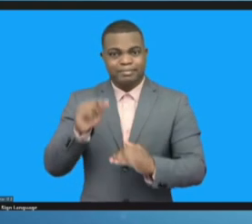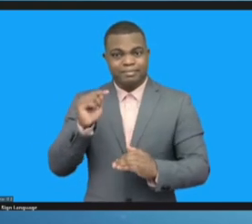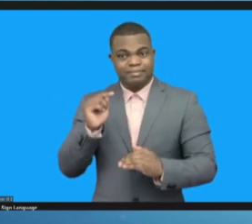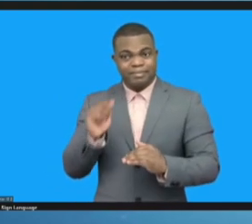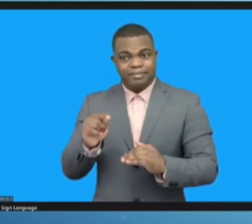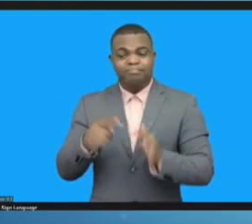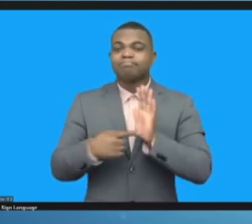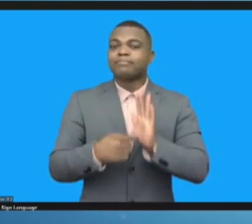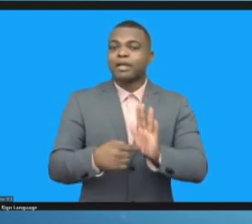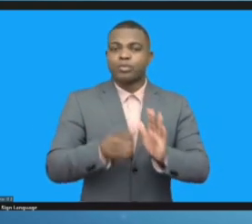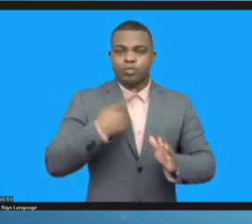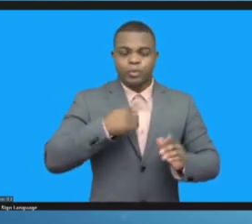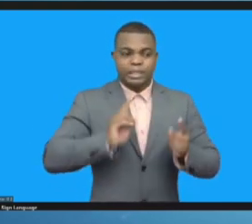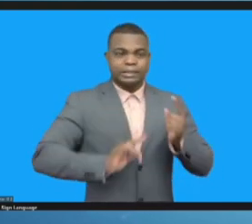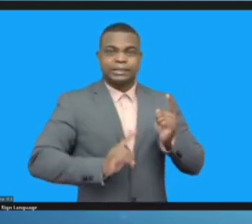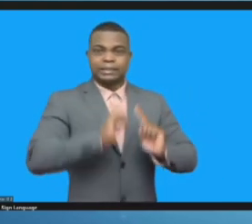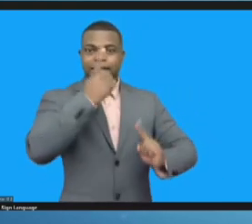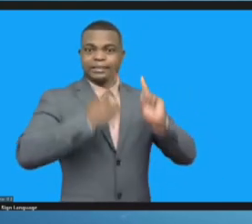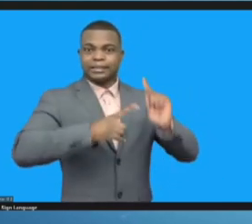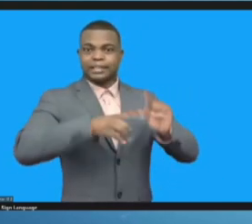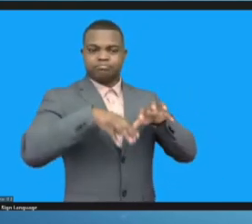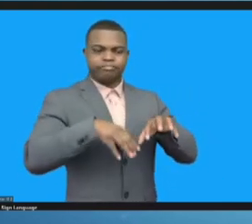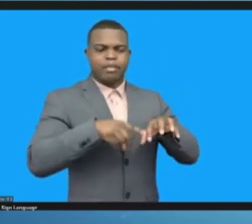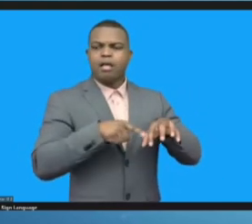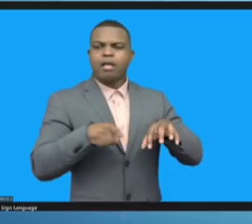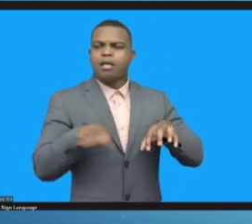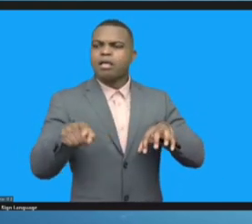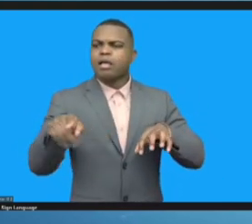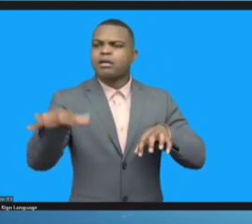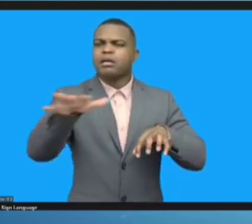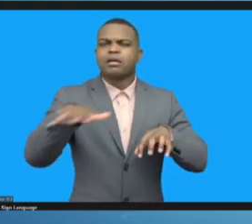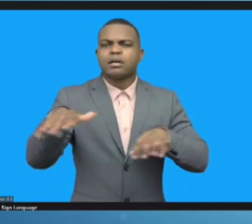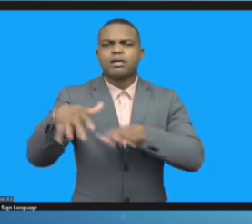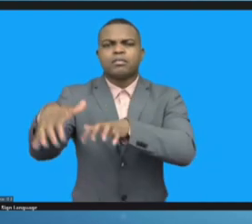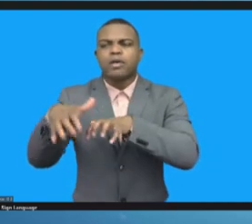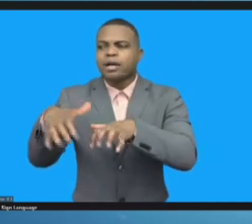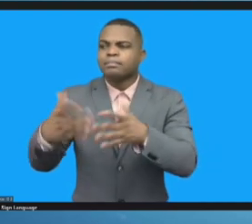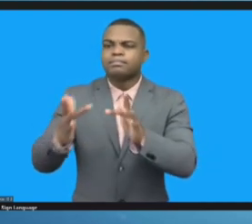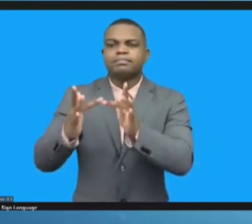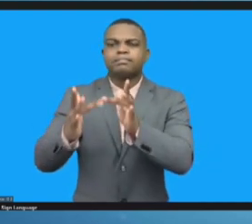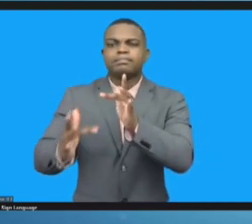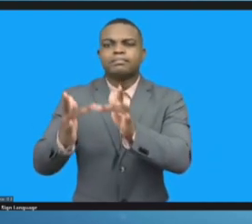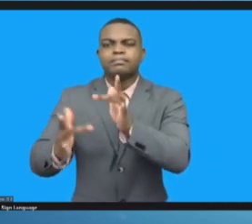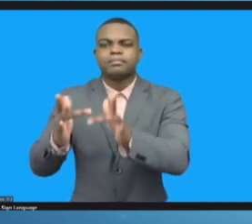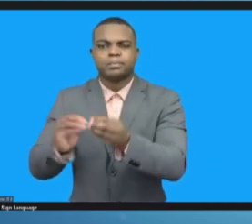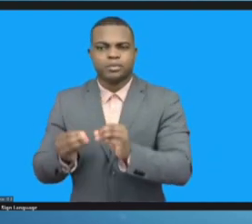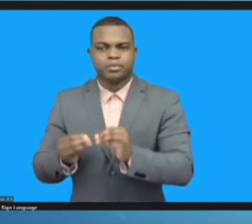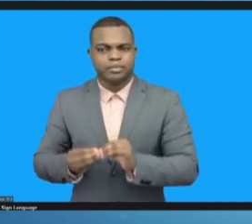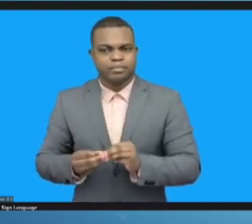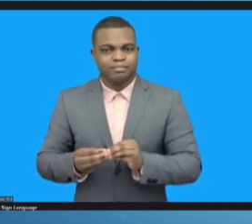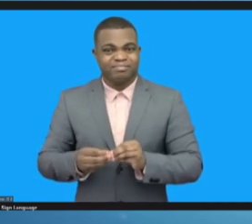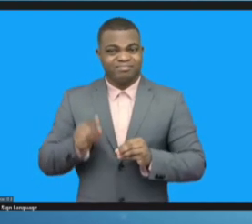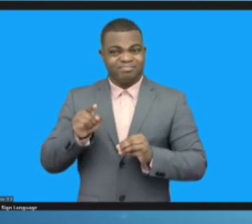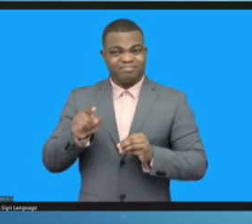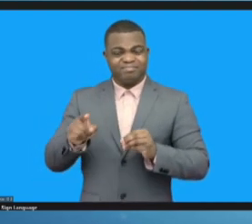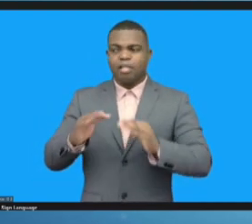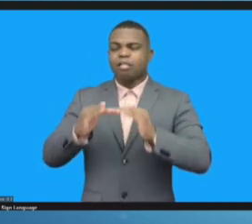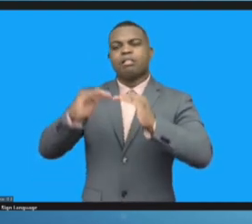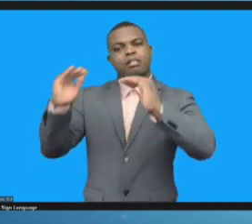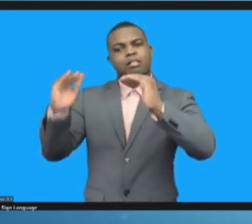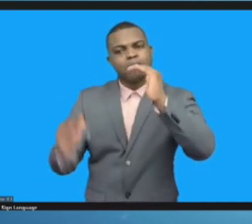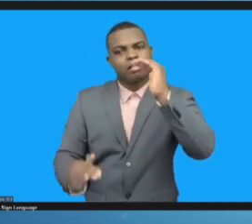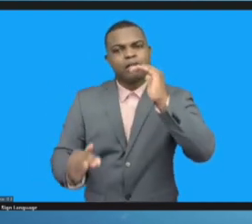technically has access to mobile internet, less than 25% are making use of this service, resulting in